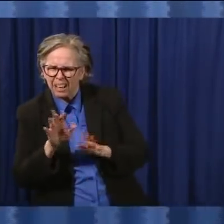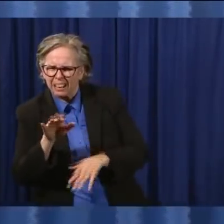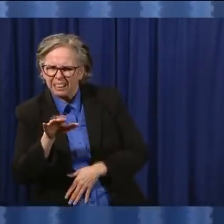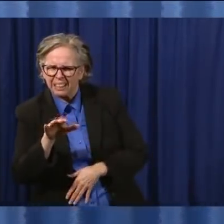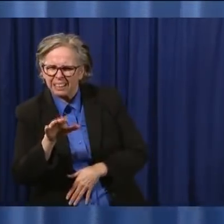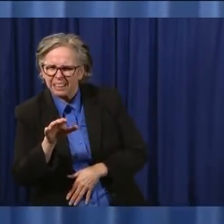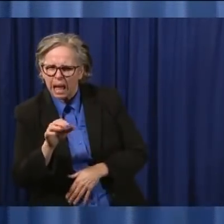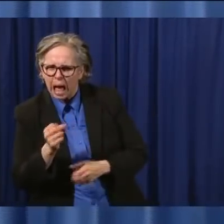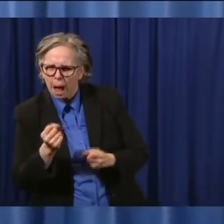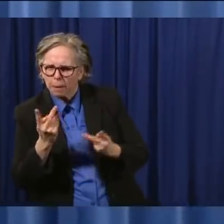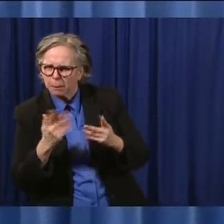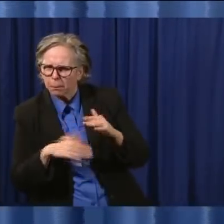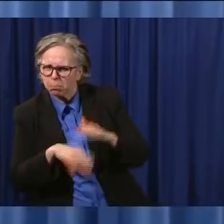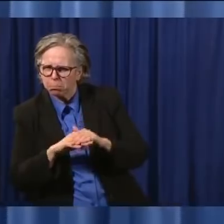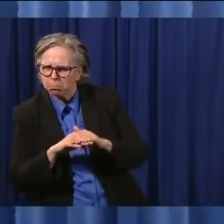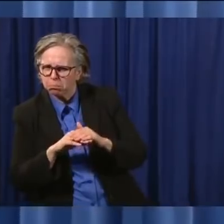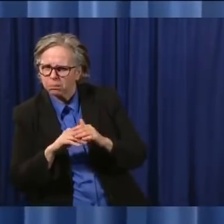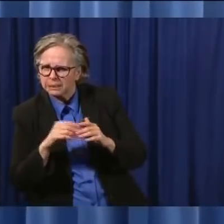gatherings can be?